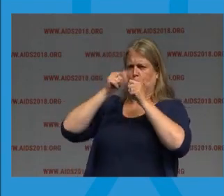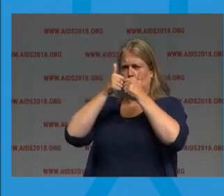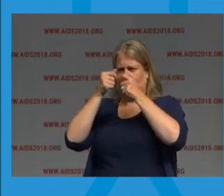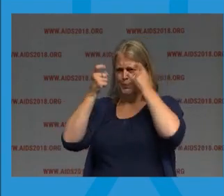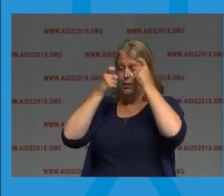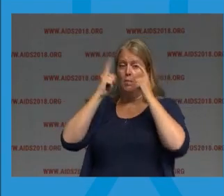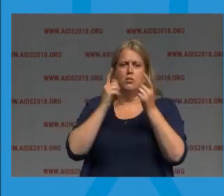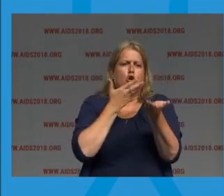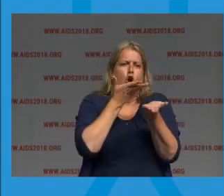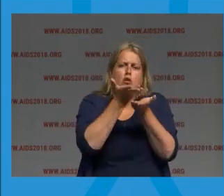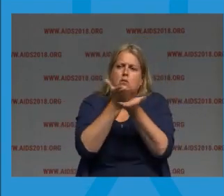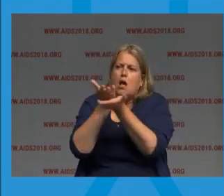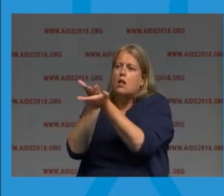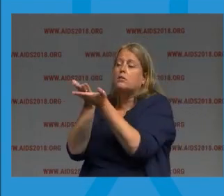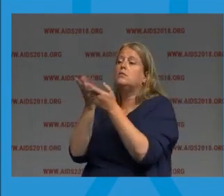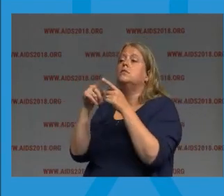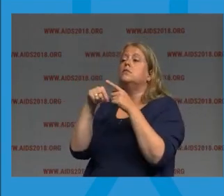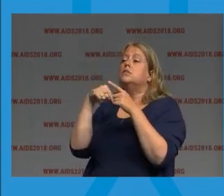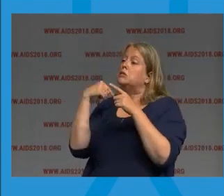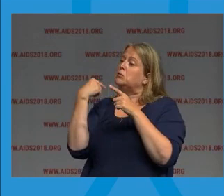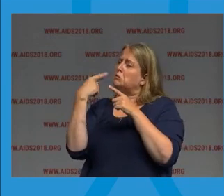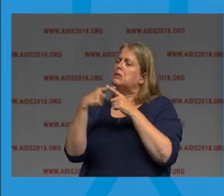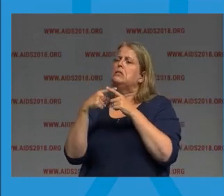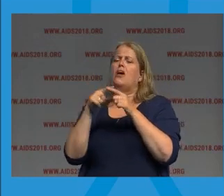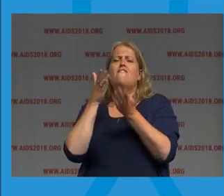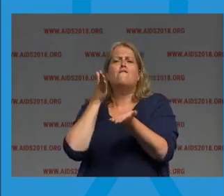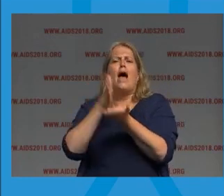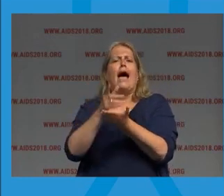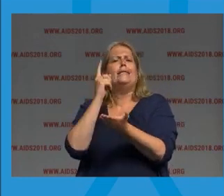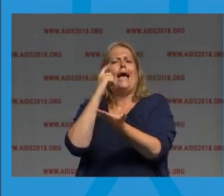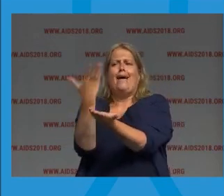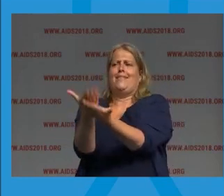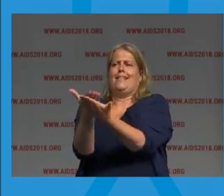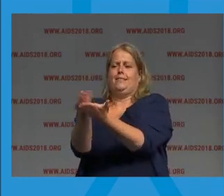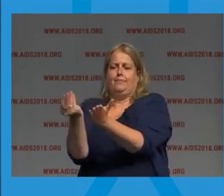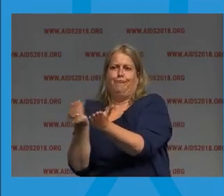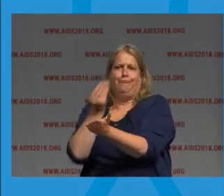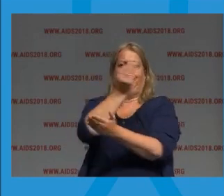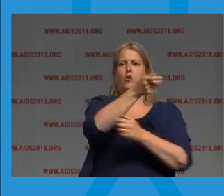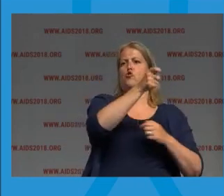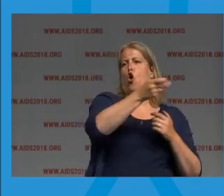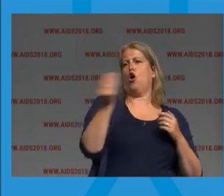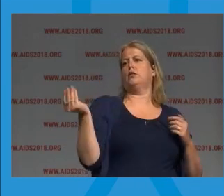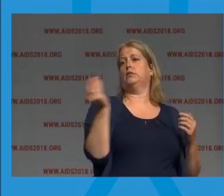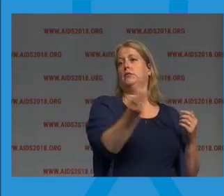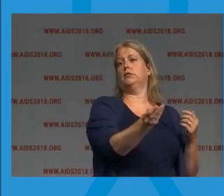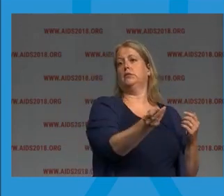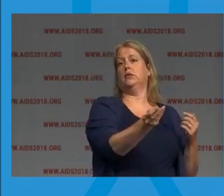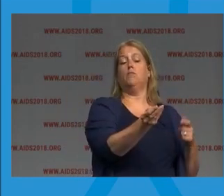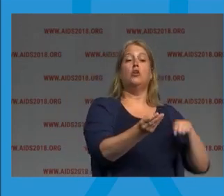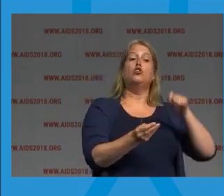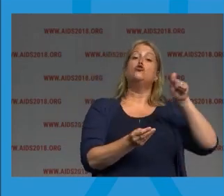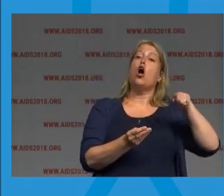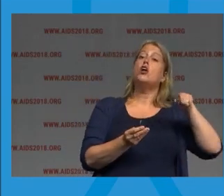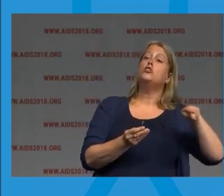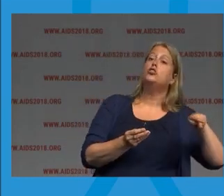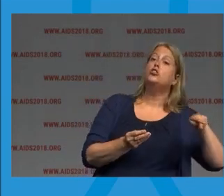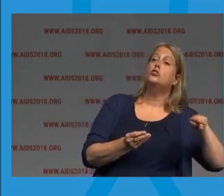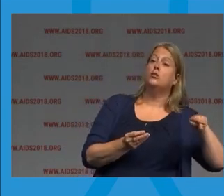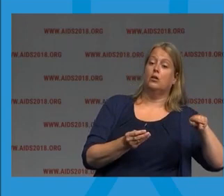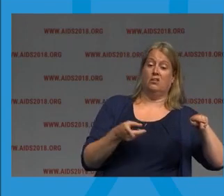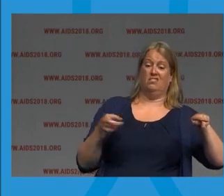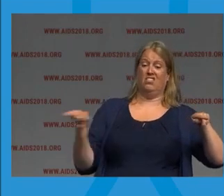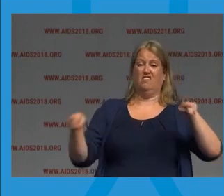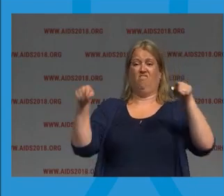consult, and you must put forward the right evidence and case before the court. because a judge is only good as the lawyer